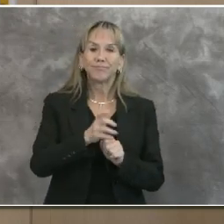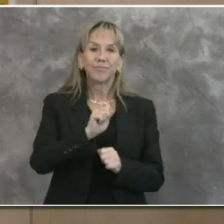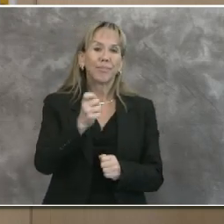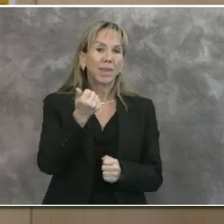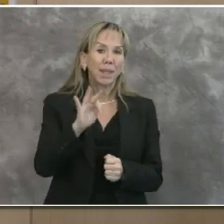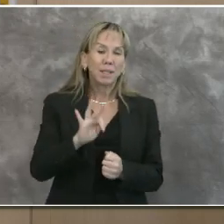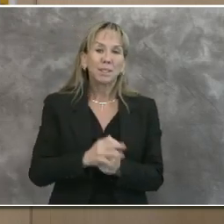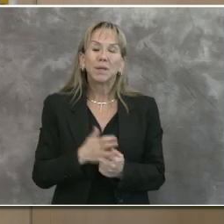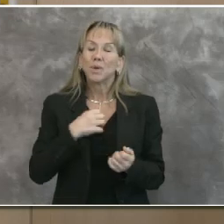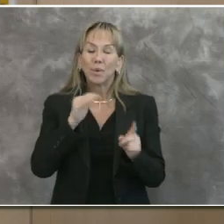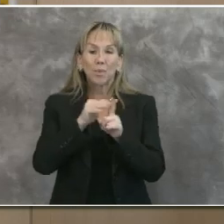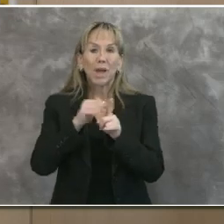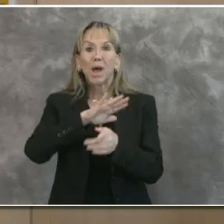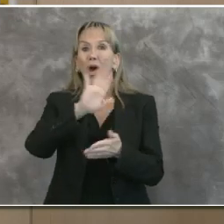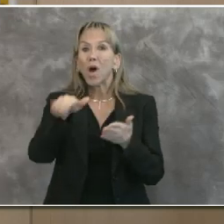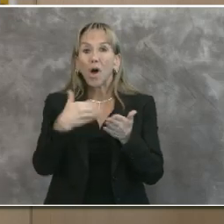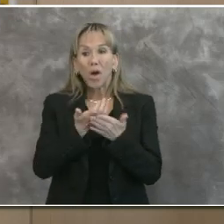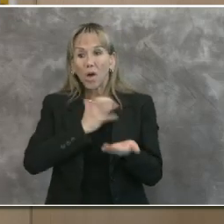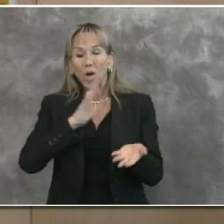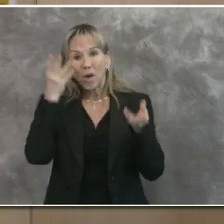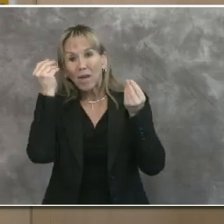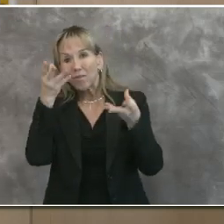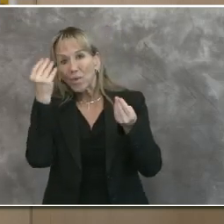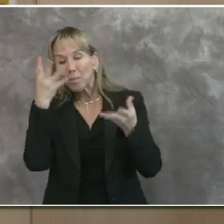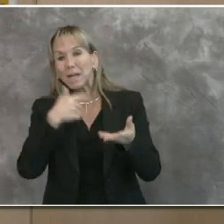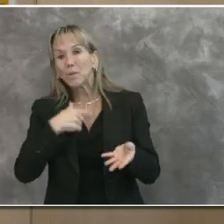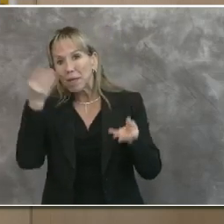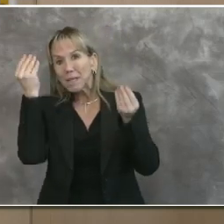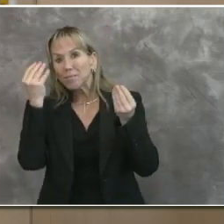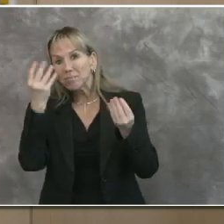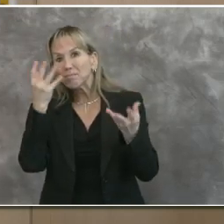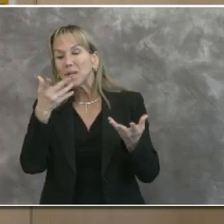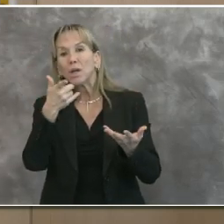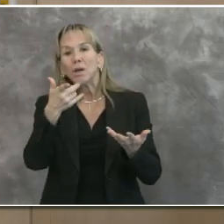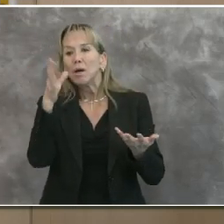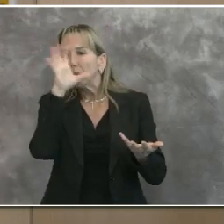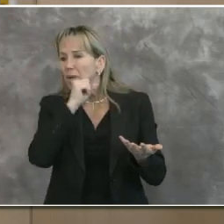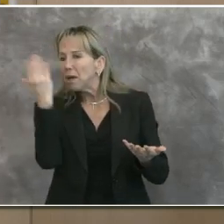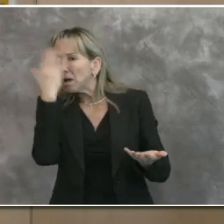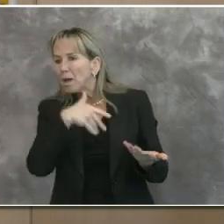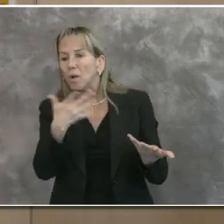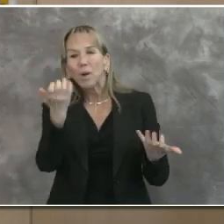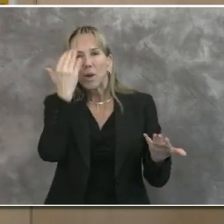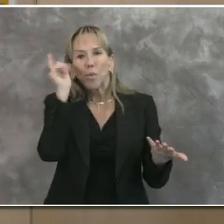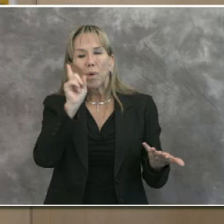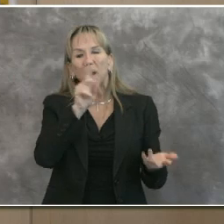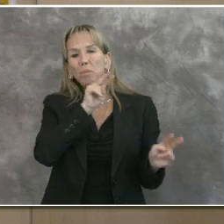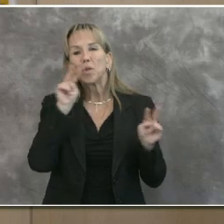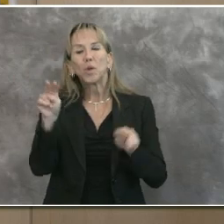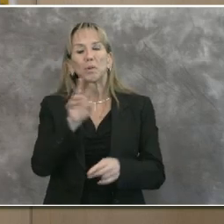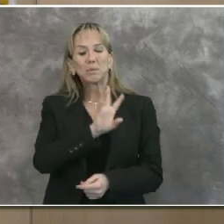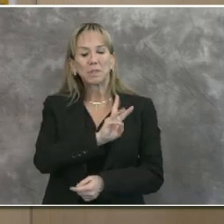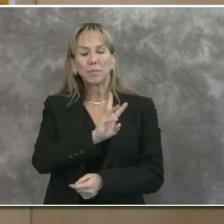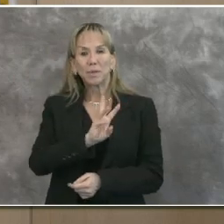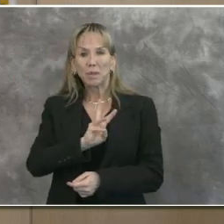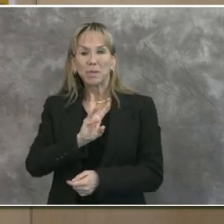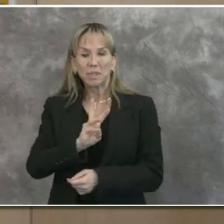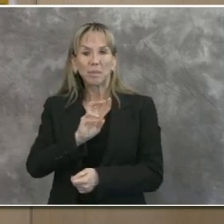reminder, all of our demographic information is provided on our county website at